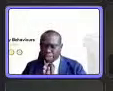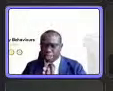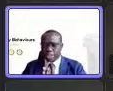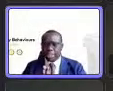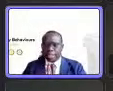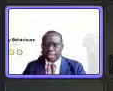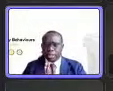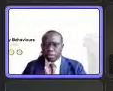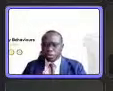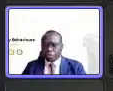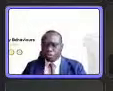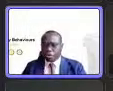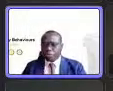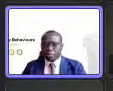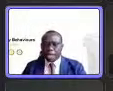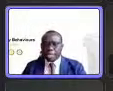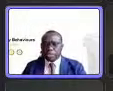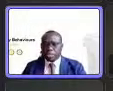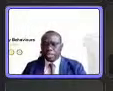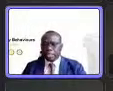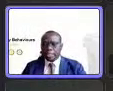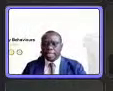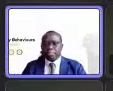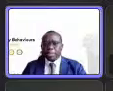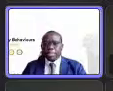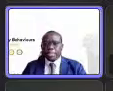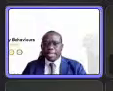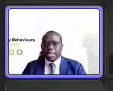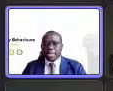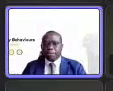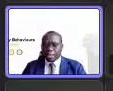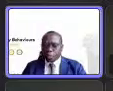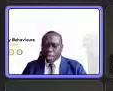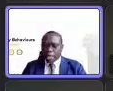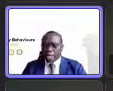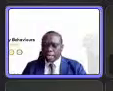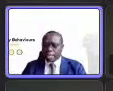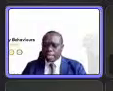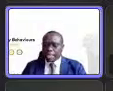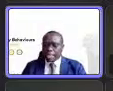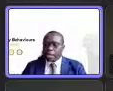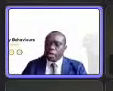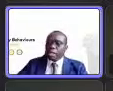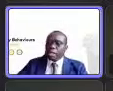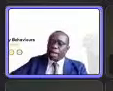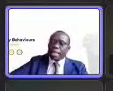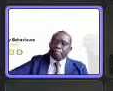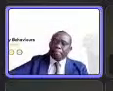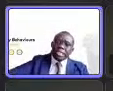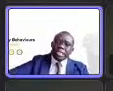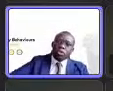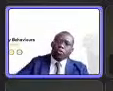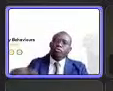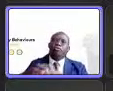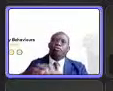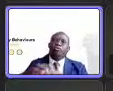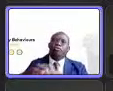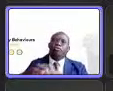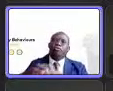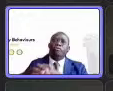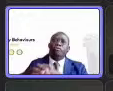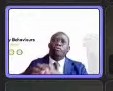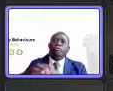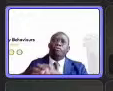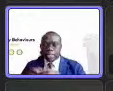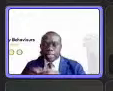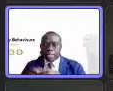contributing 20% of the market, that means that even where it's only other parts of